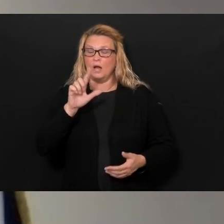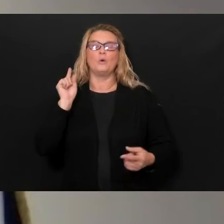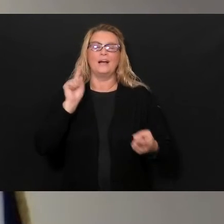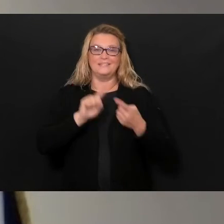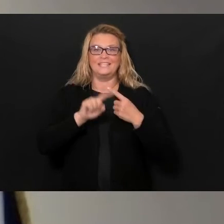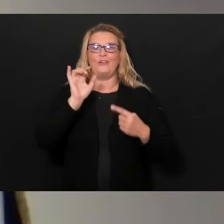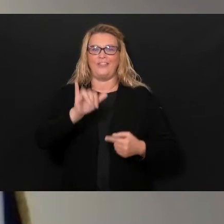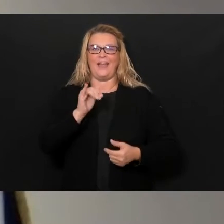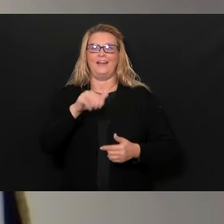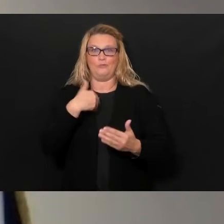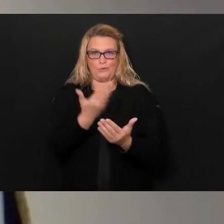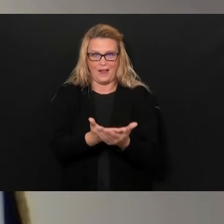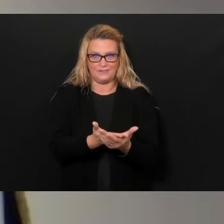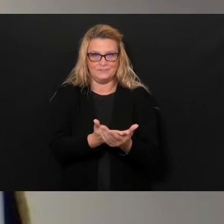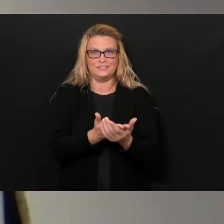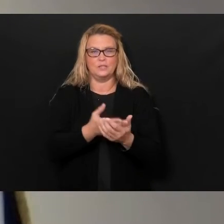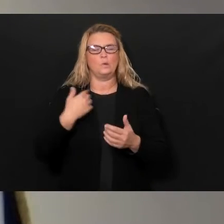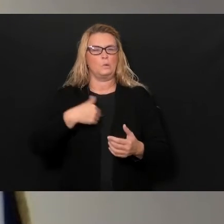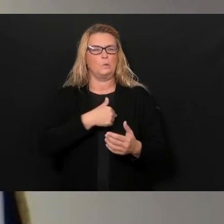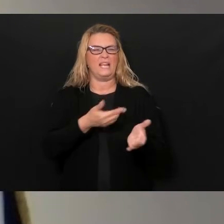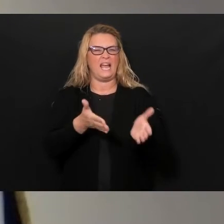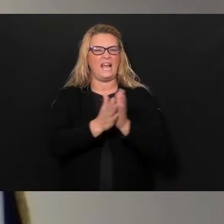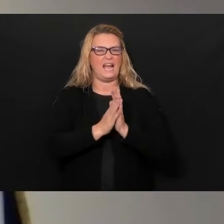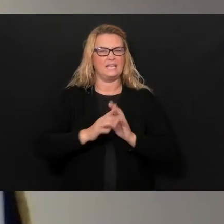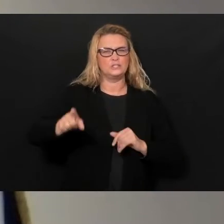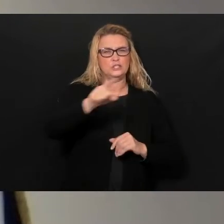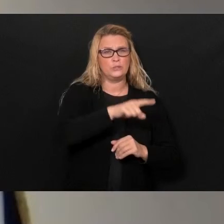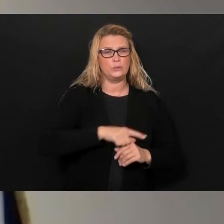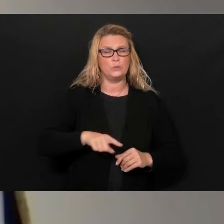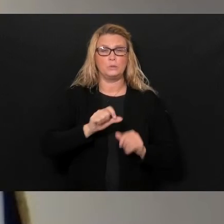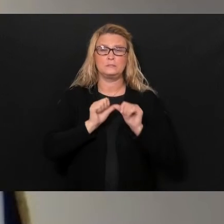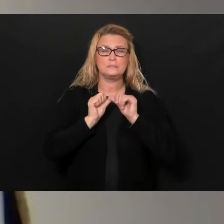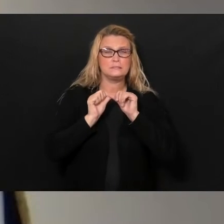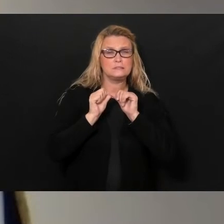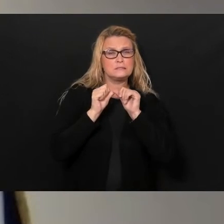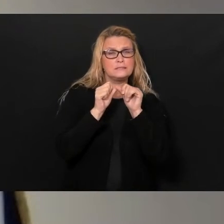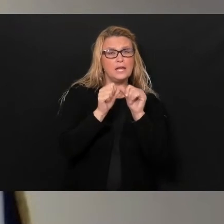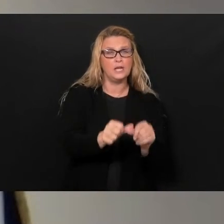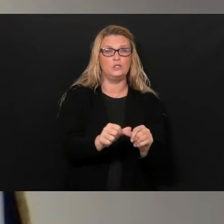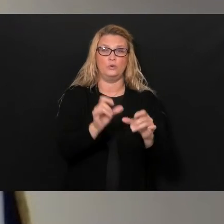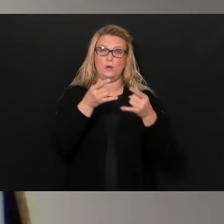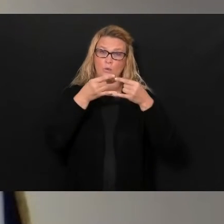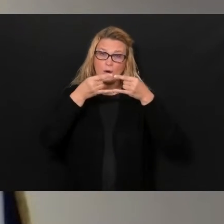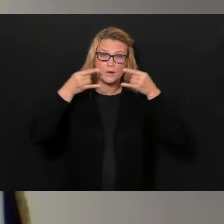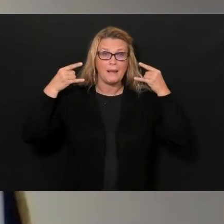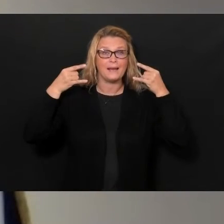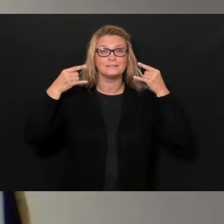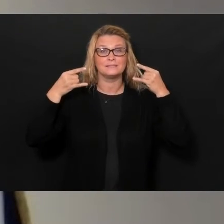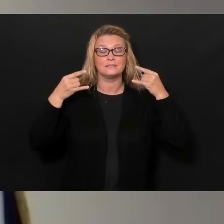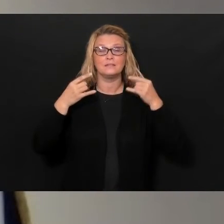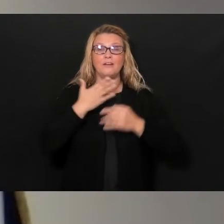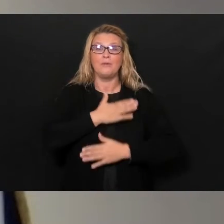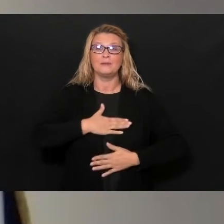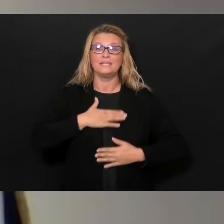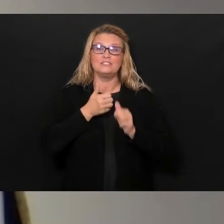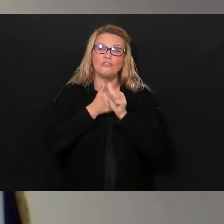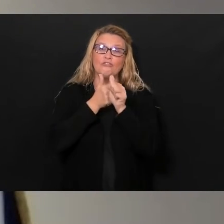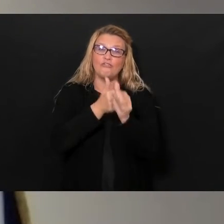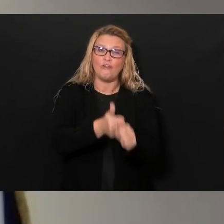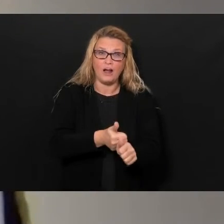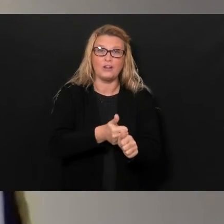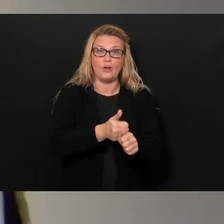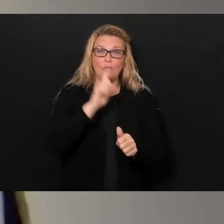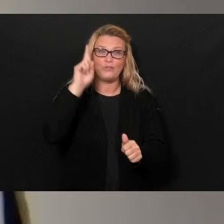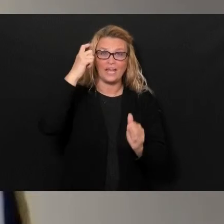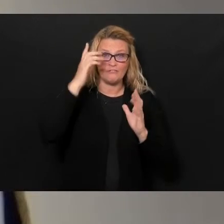ask everyone to wear your mask a little bit longer. Please follow the governor's orders. You will be